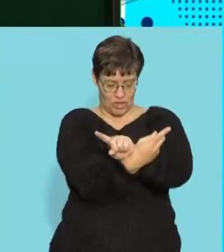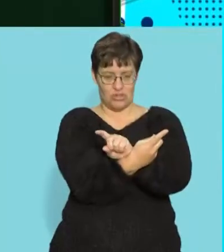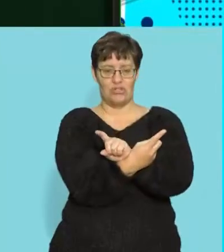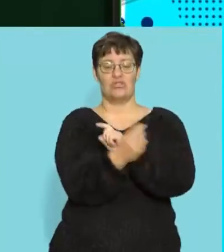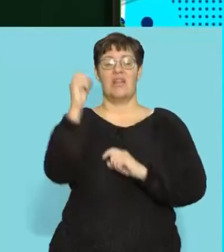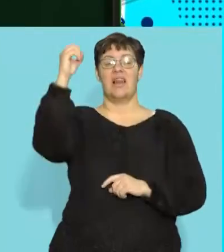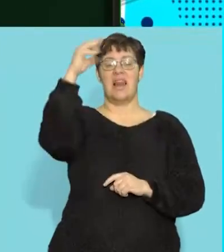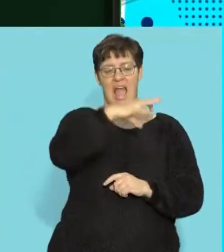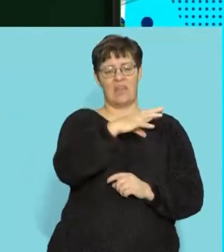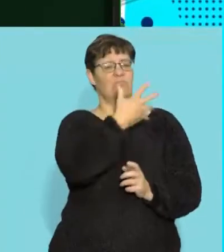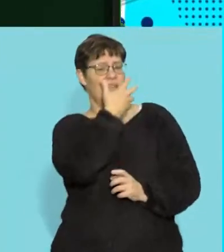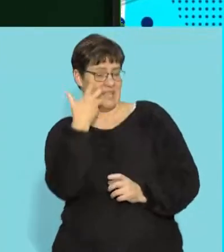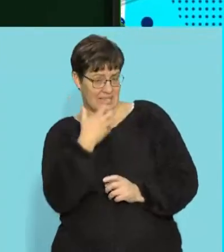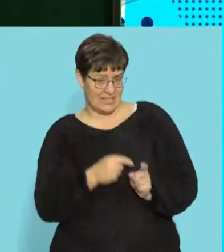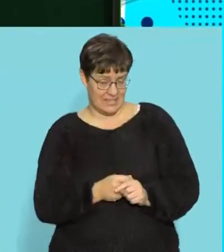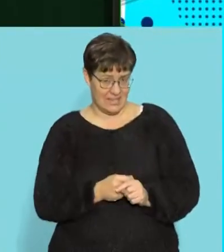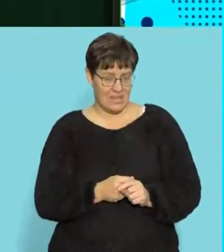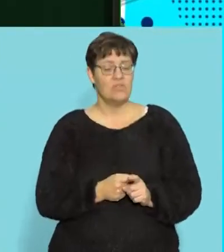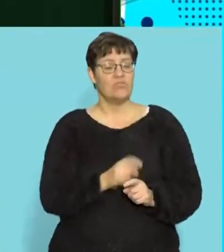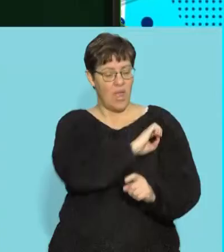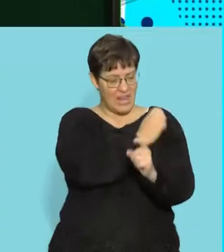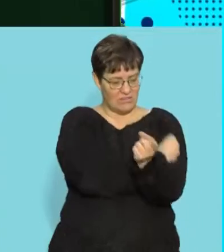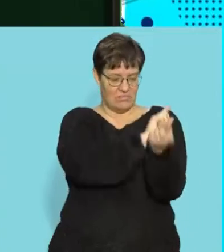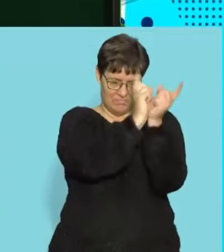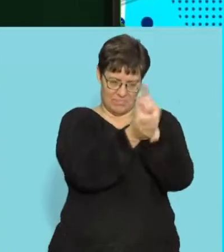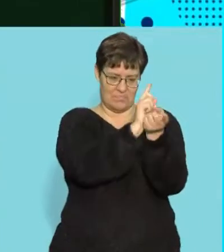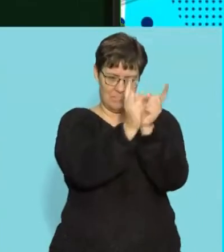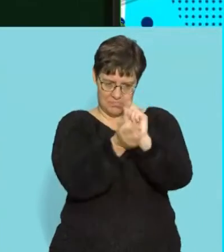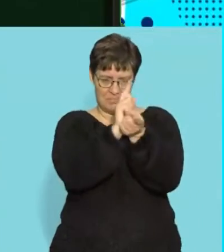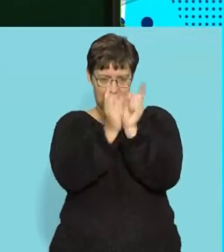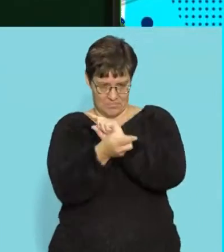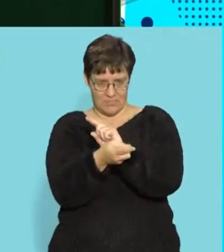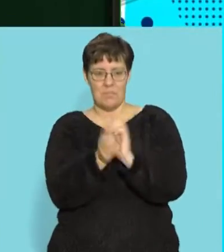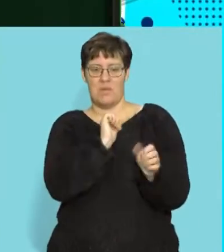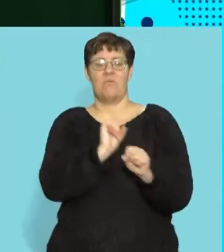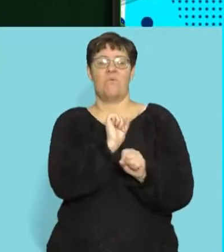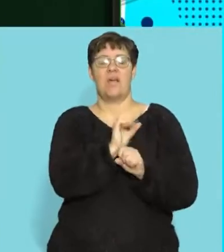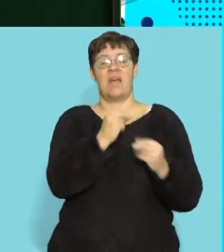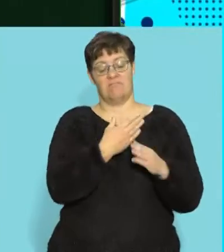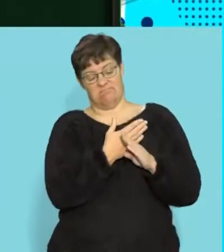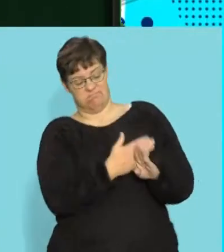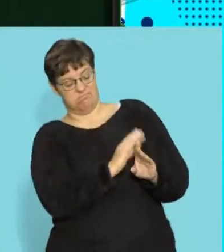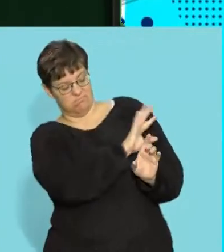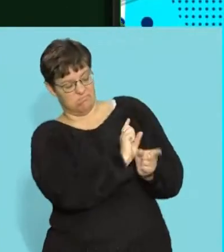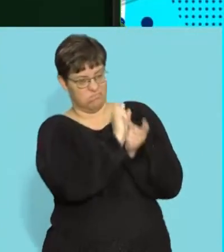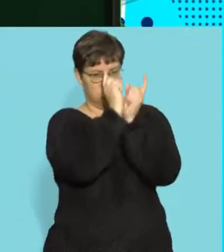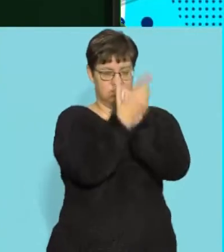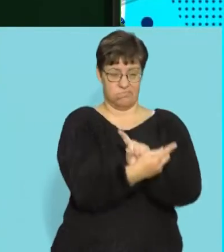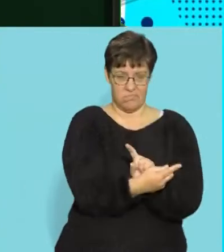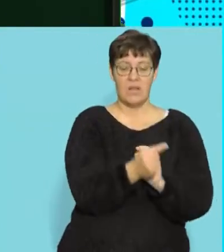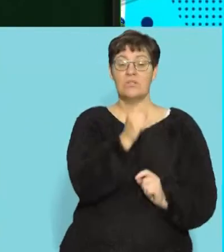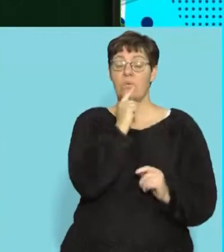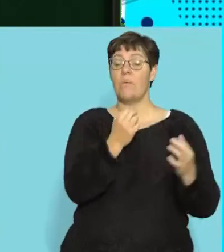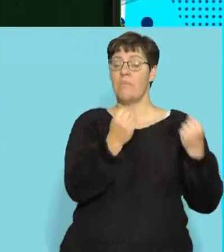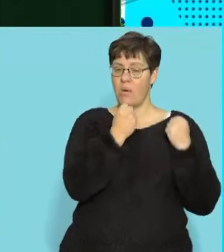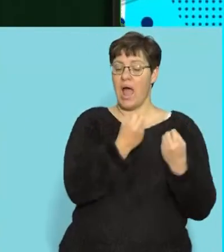into light and some heat. So as they do some form of energy conversion, they actually do work. So the power has to do